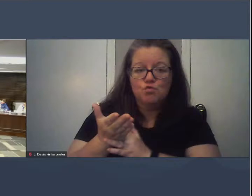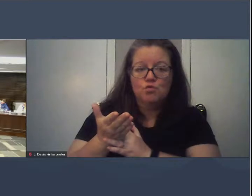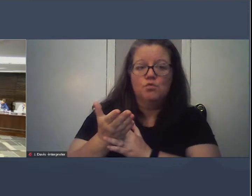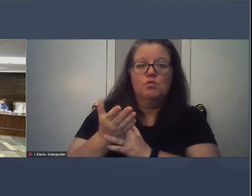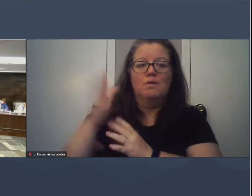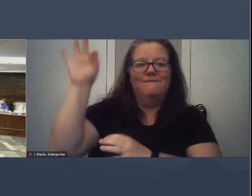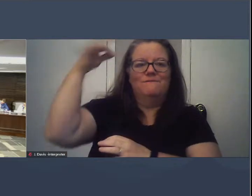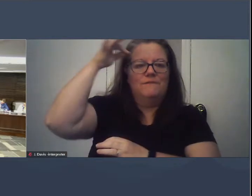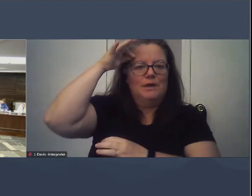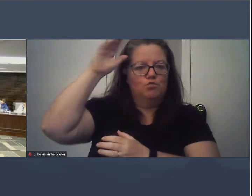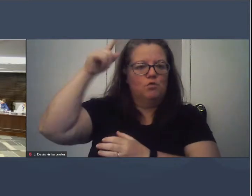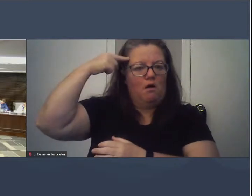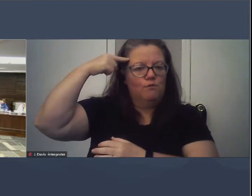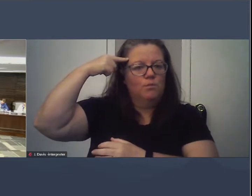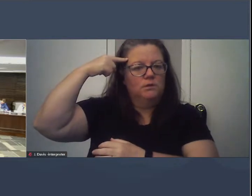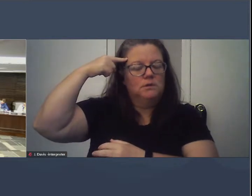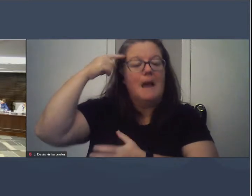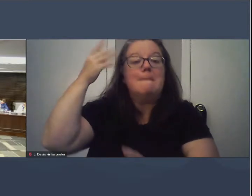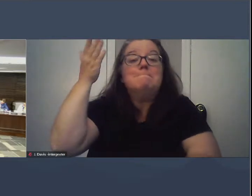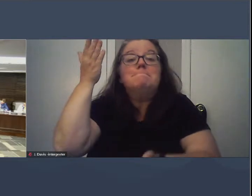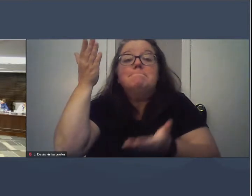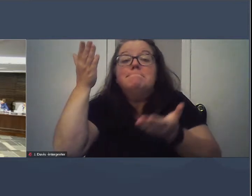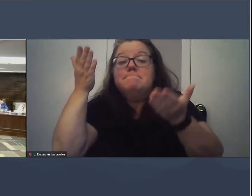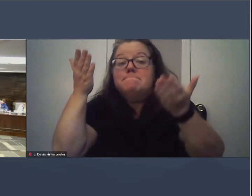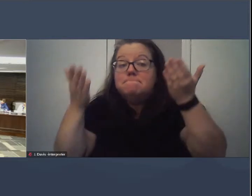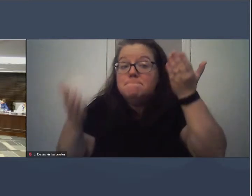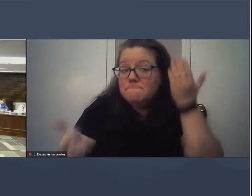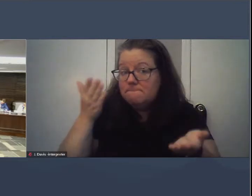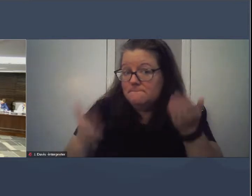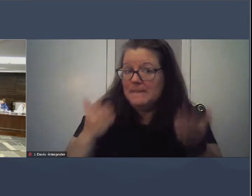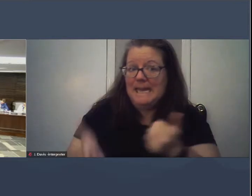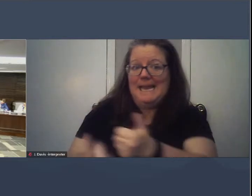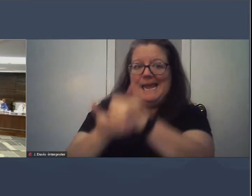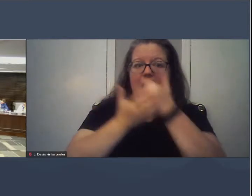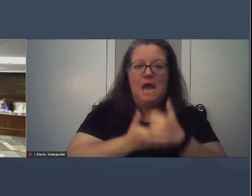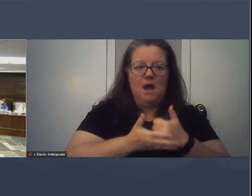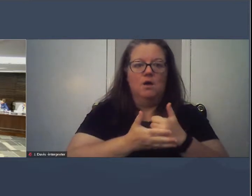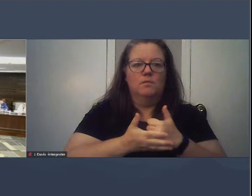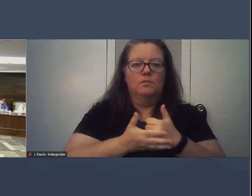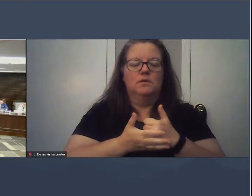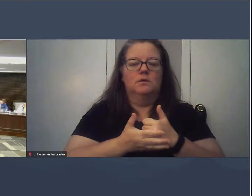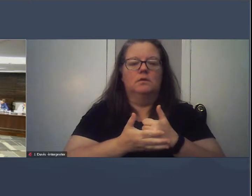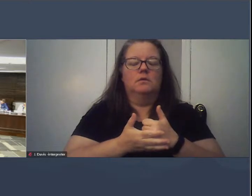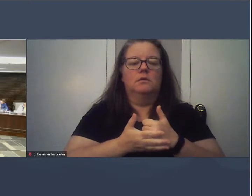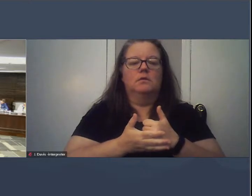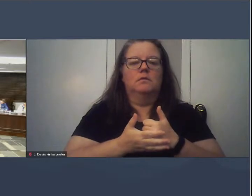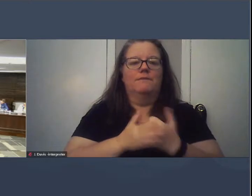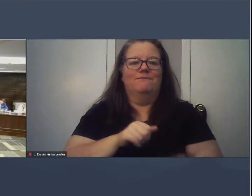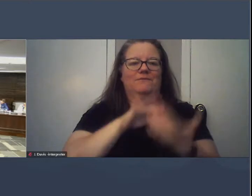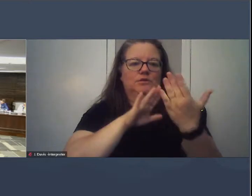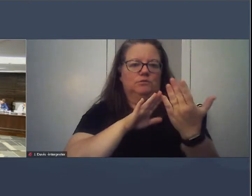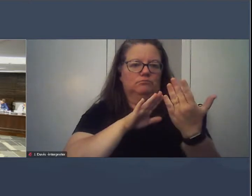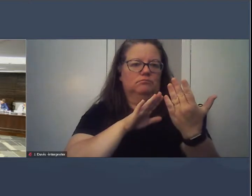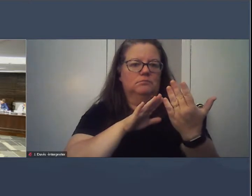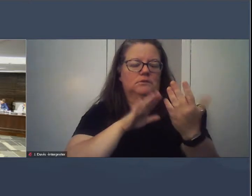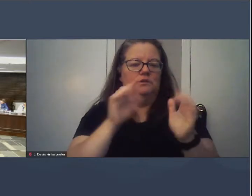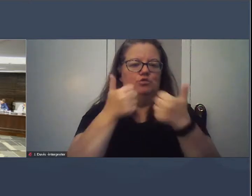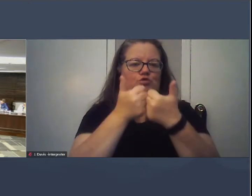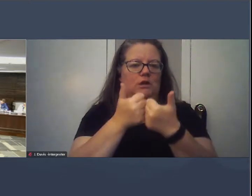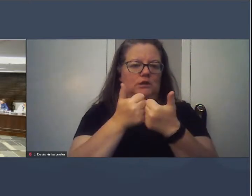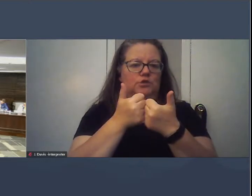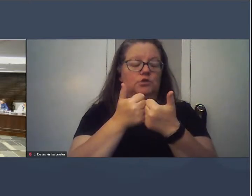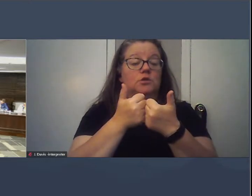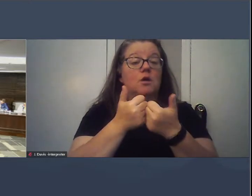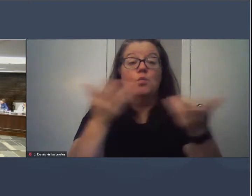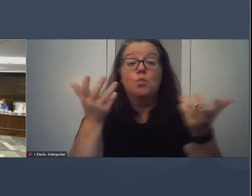federal means, that could help facilitate one of the bigger challenges that we've been talking to our congressional folks about, which